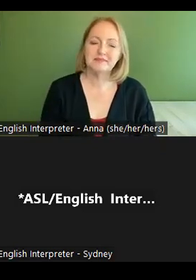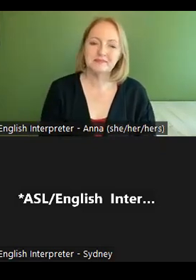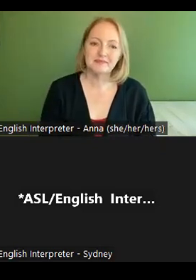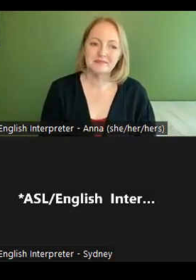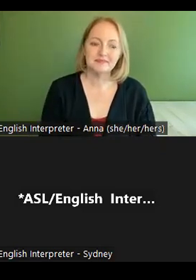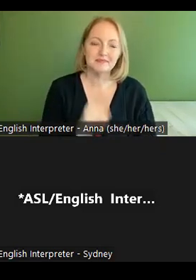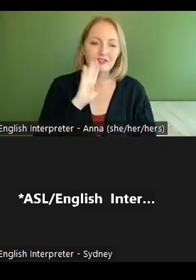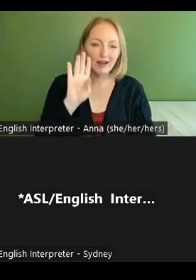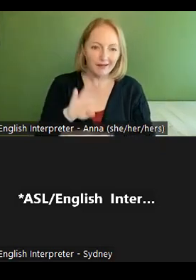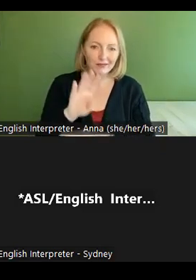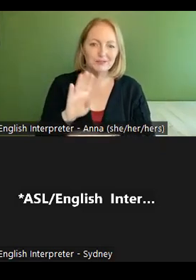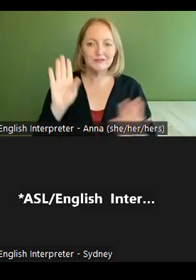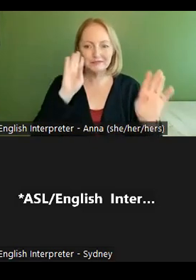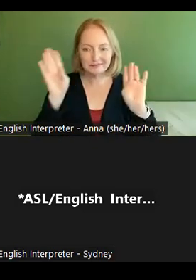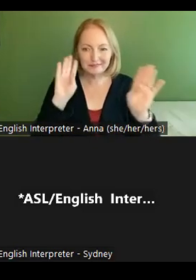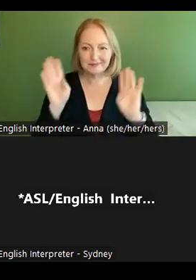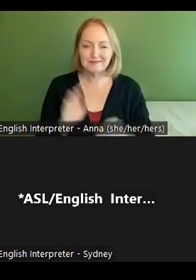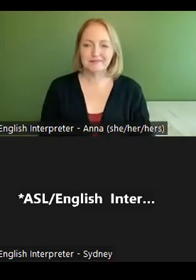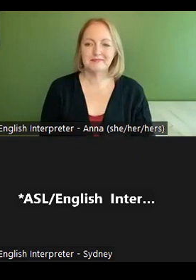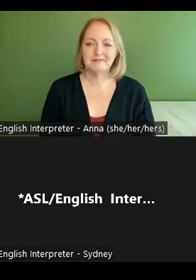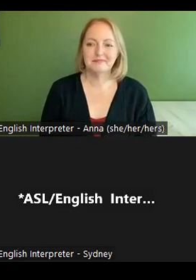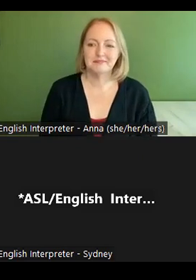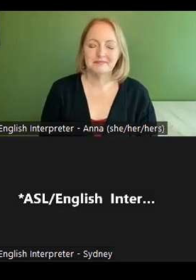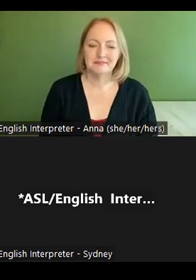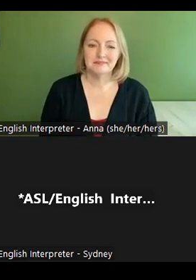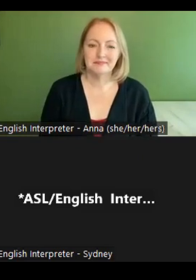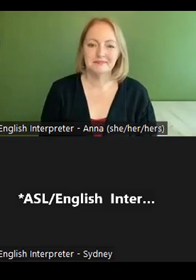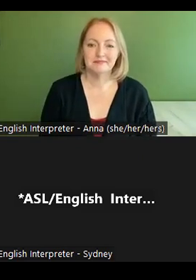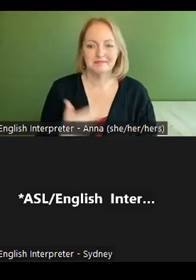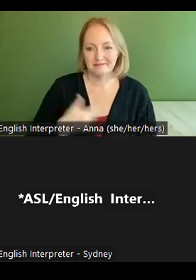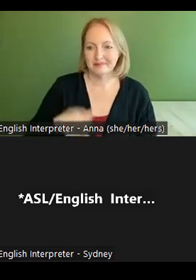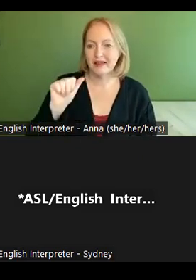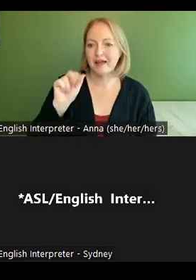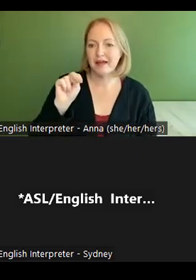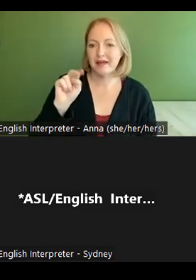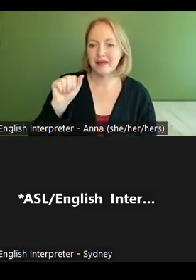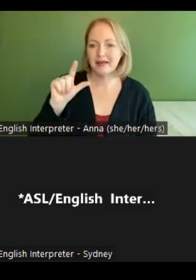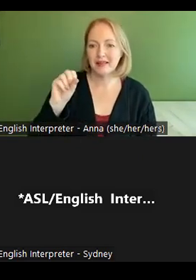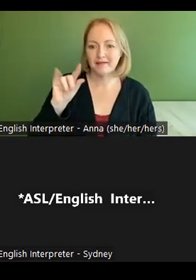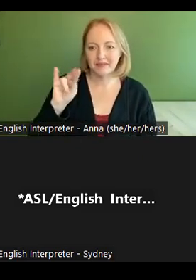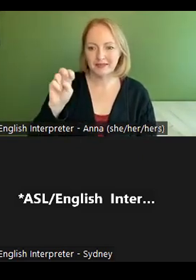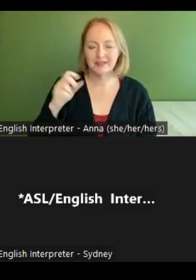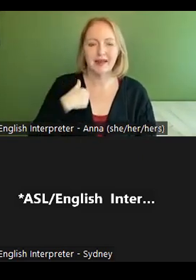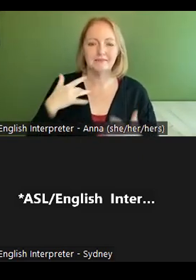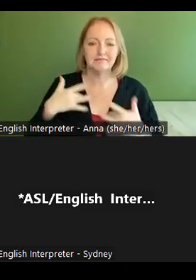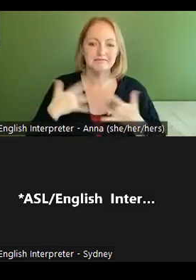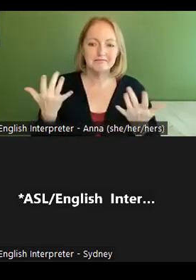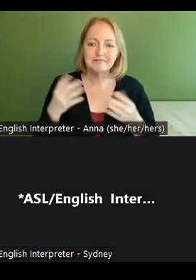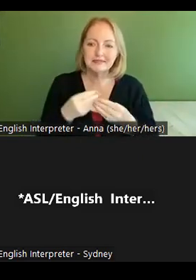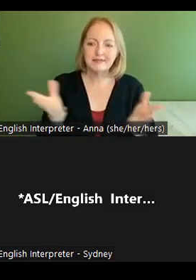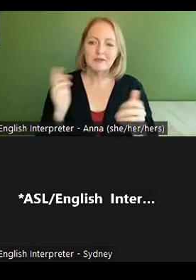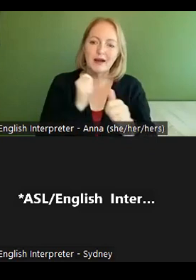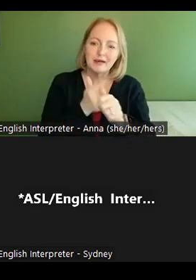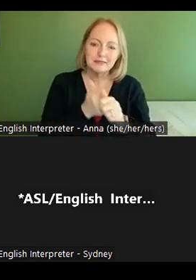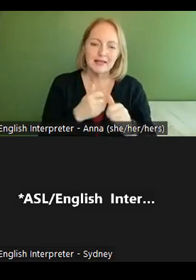Good afternoon. I am again Anna Levine, and I am delighted to give you an